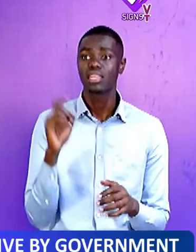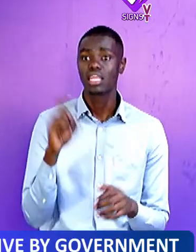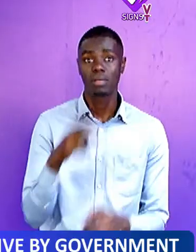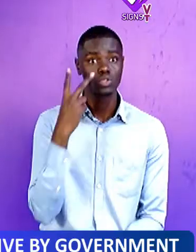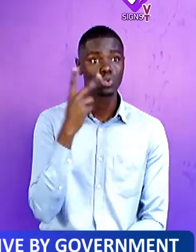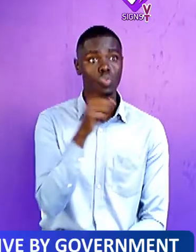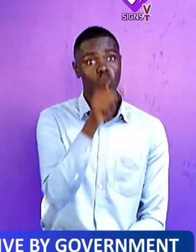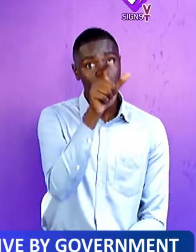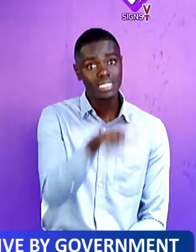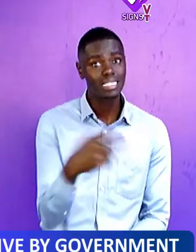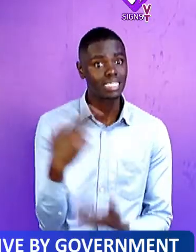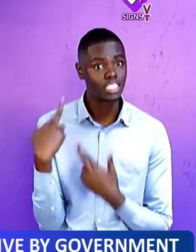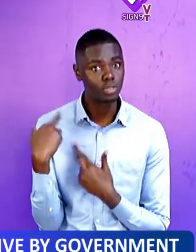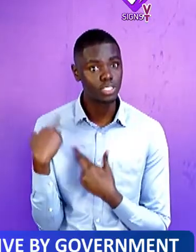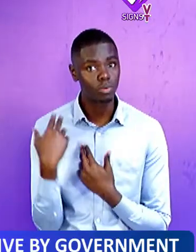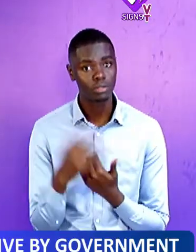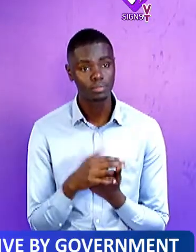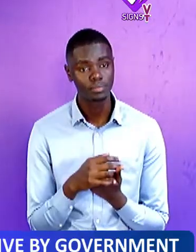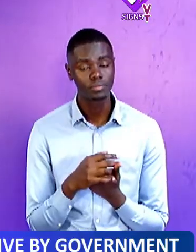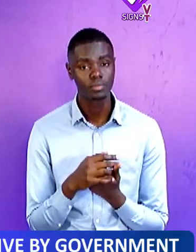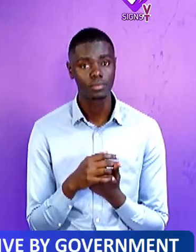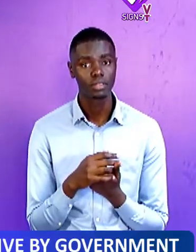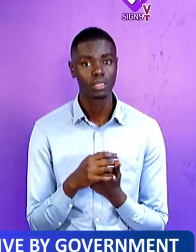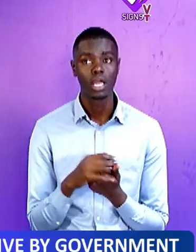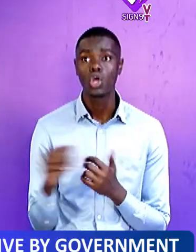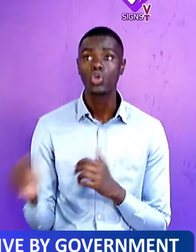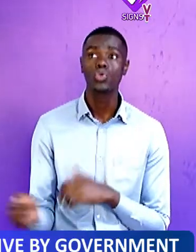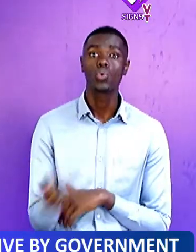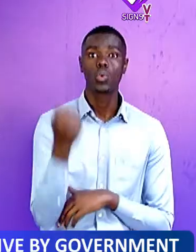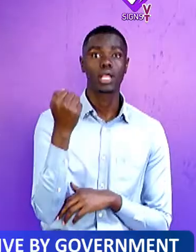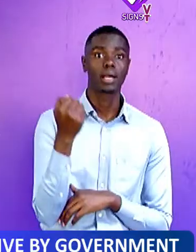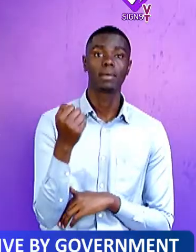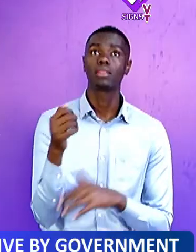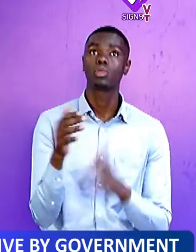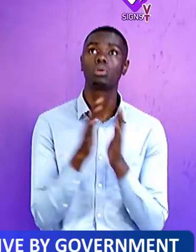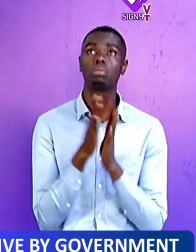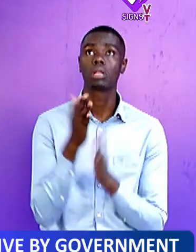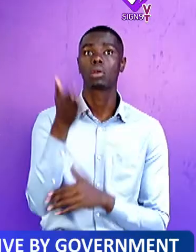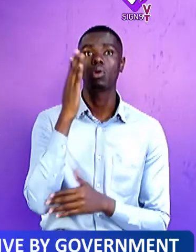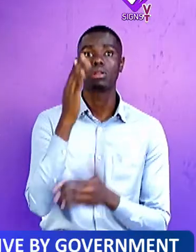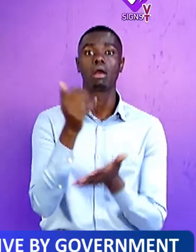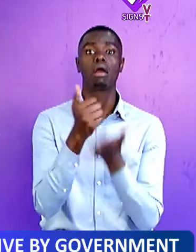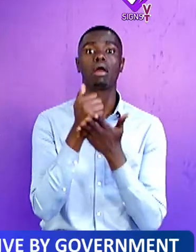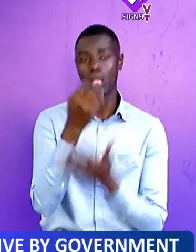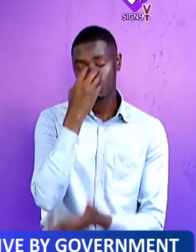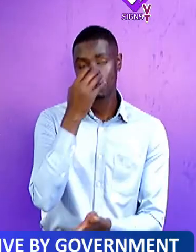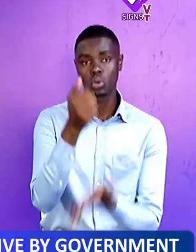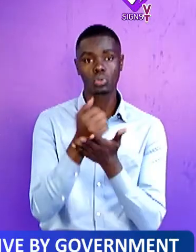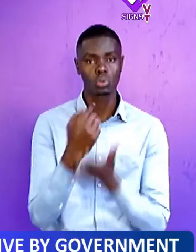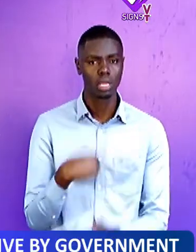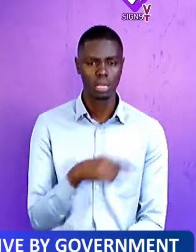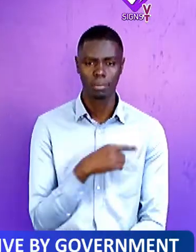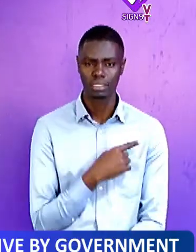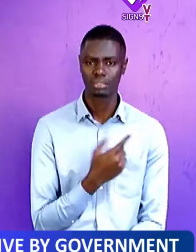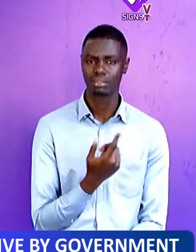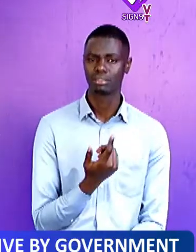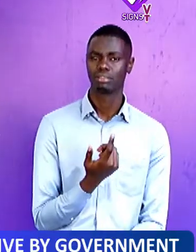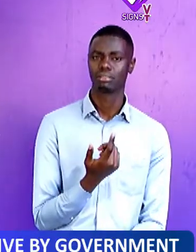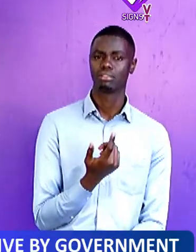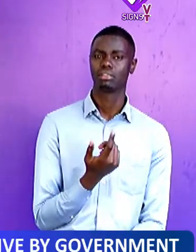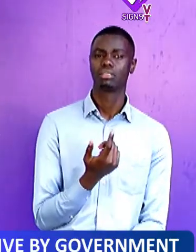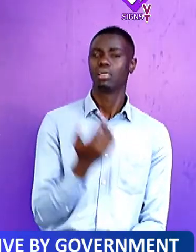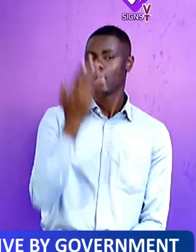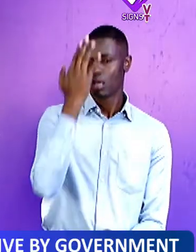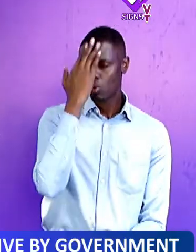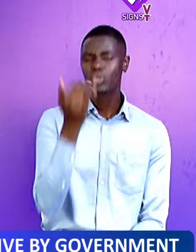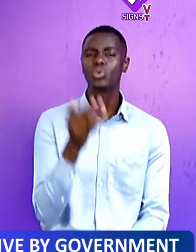charge. Not only that, you wake up and you're praying, God, help Ruto to help us, isn't it? Why